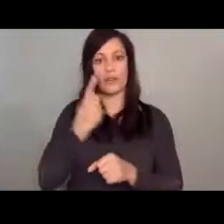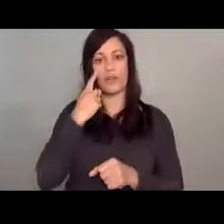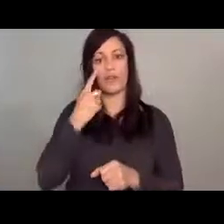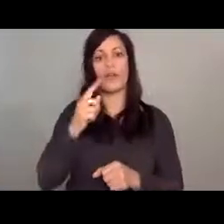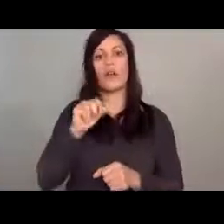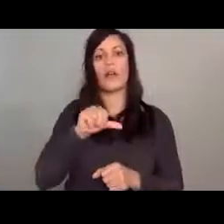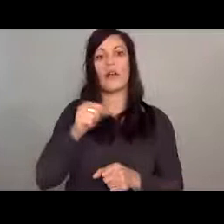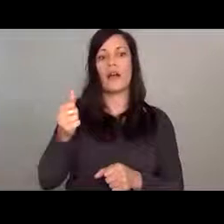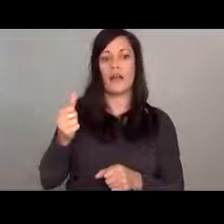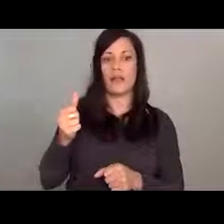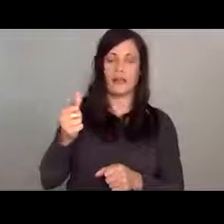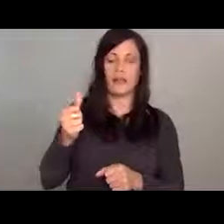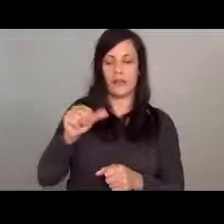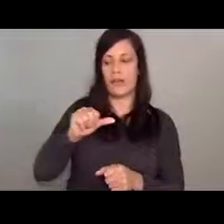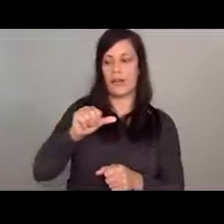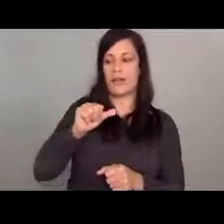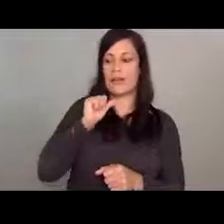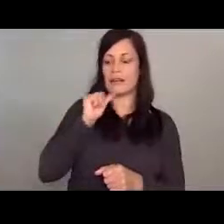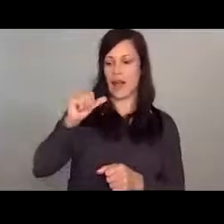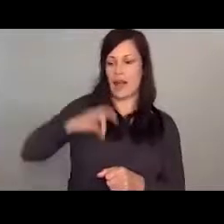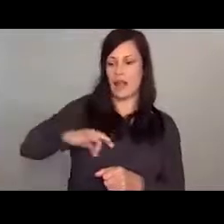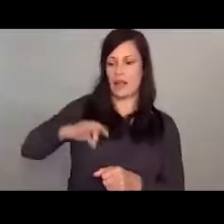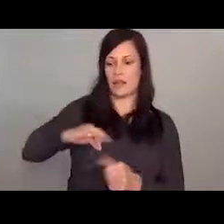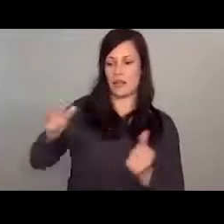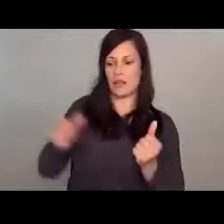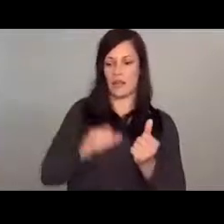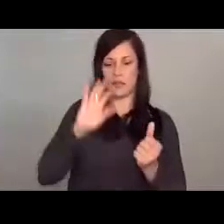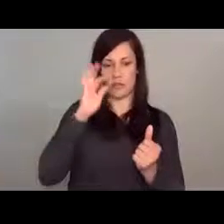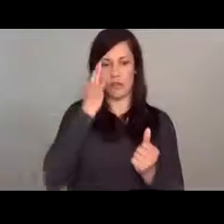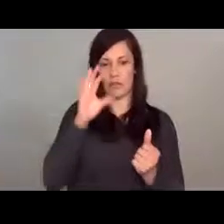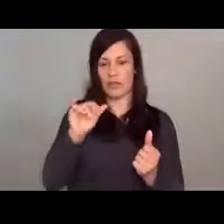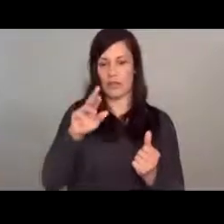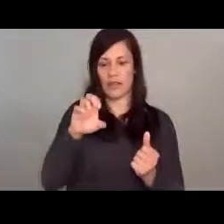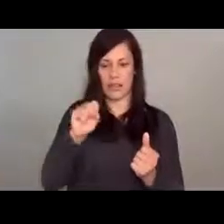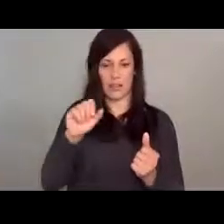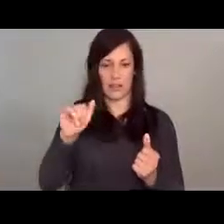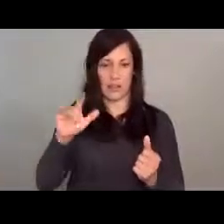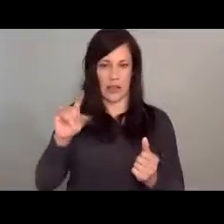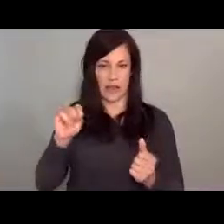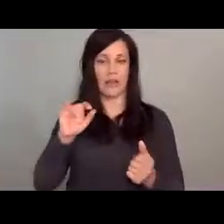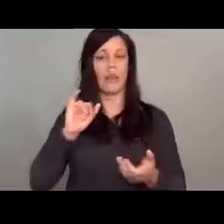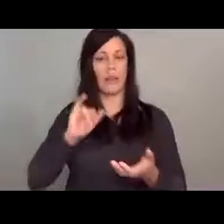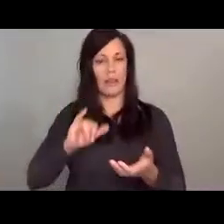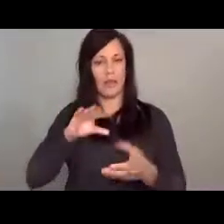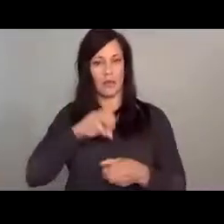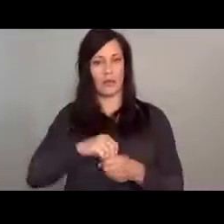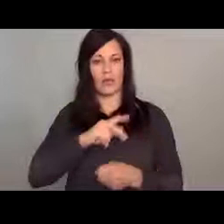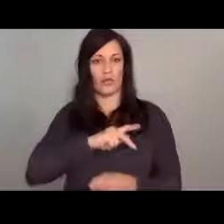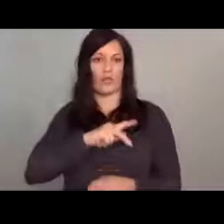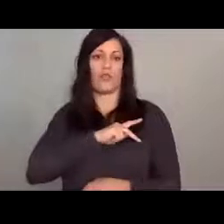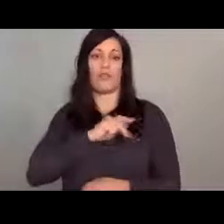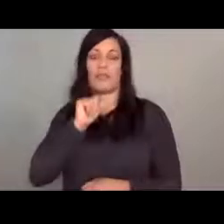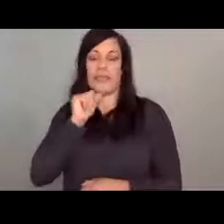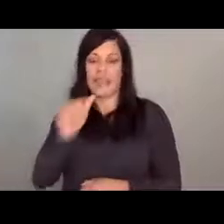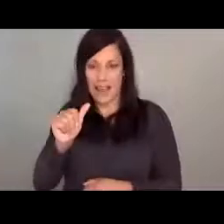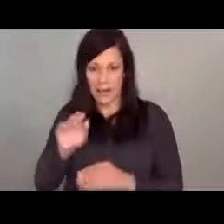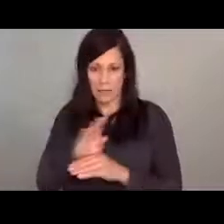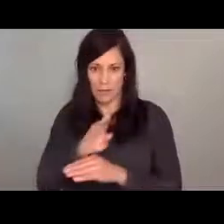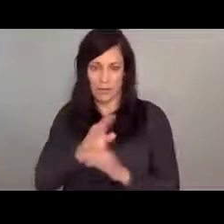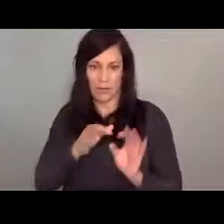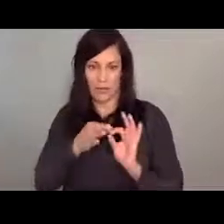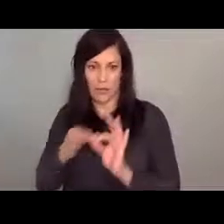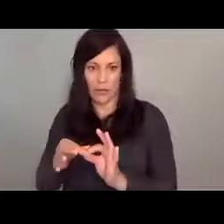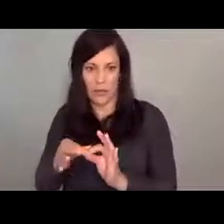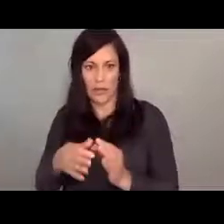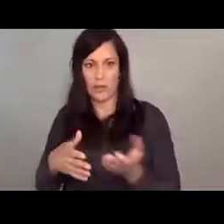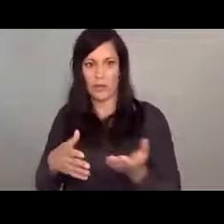ineligible expenses under the Federal CARES Act, which include personal non-business expenses, payment of